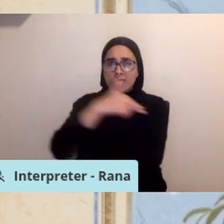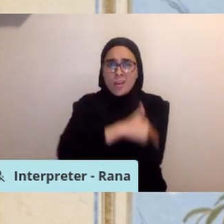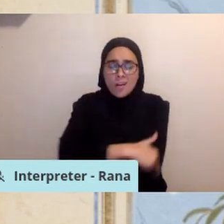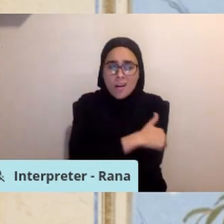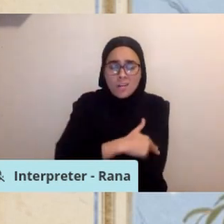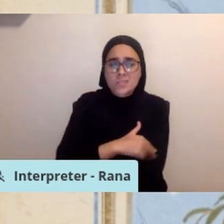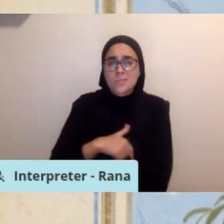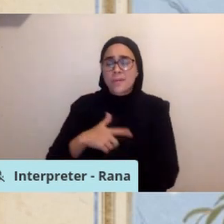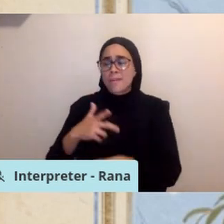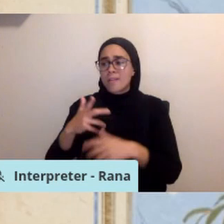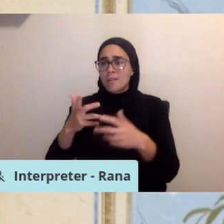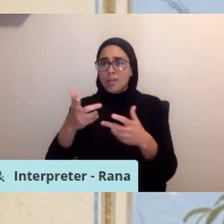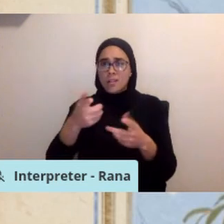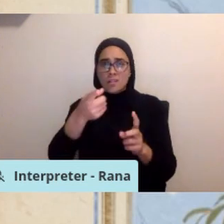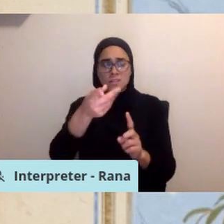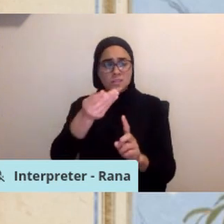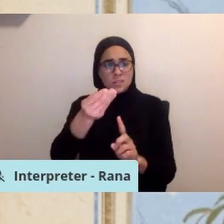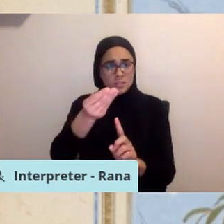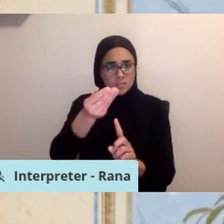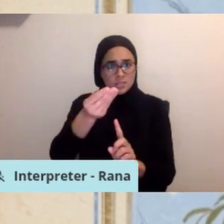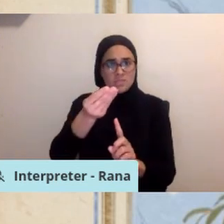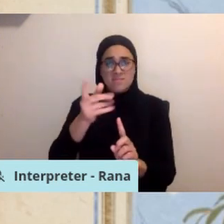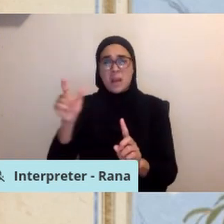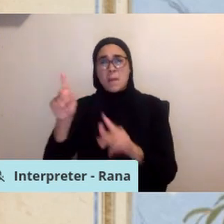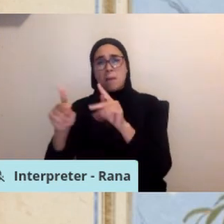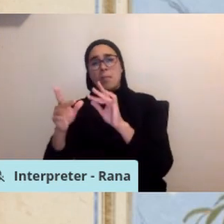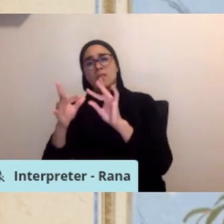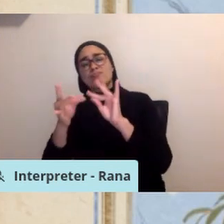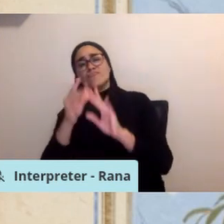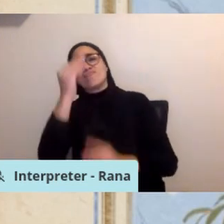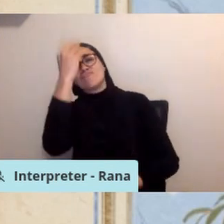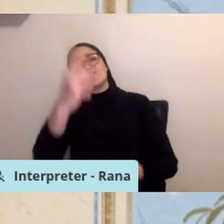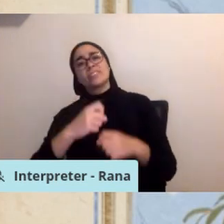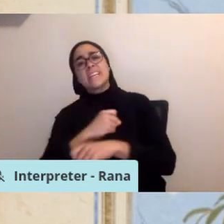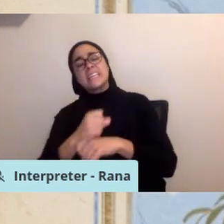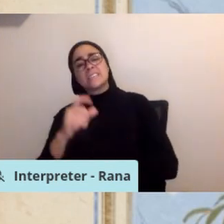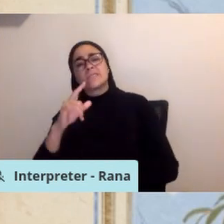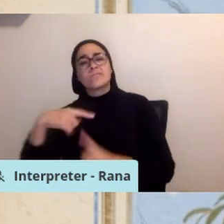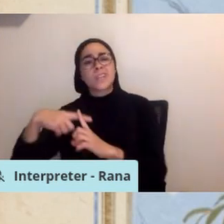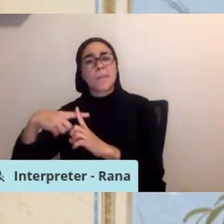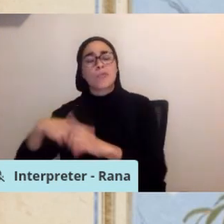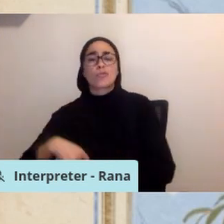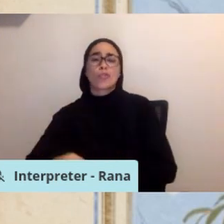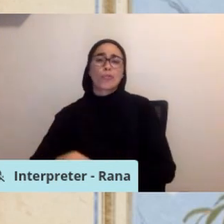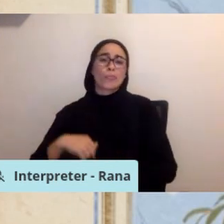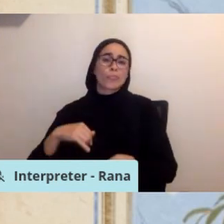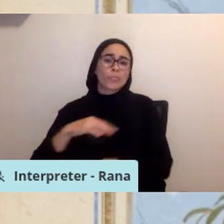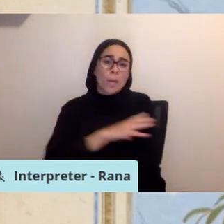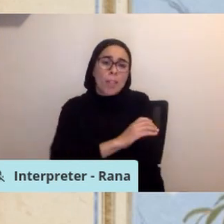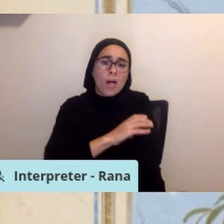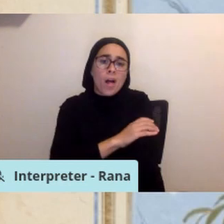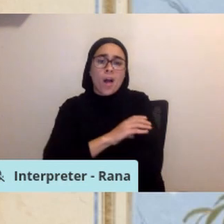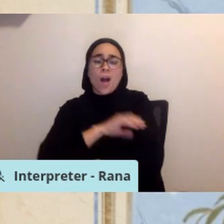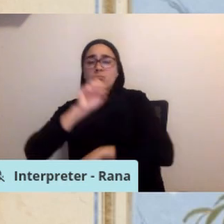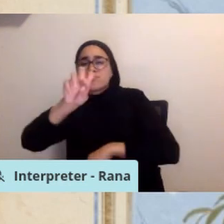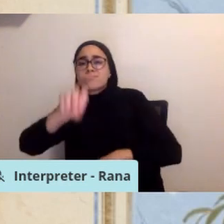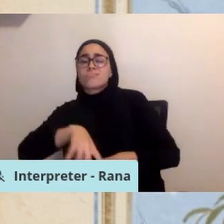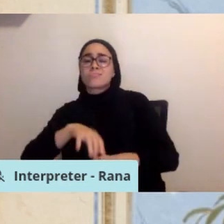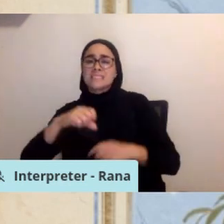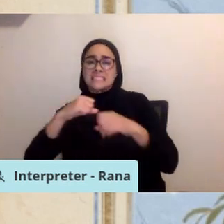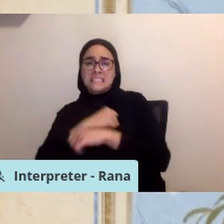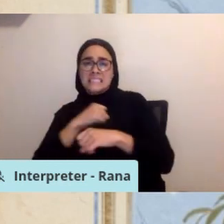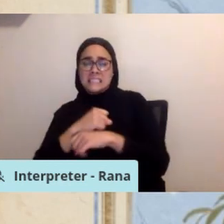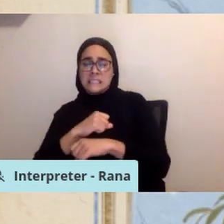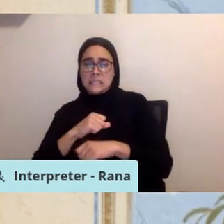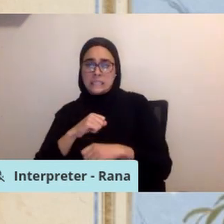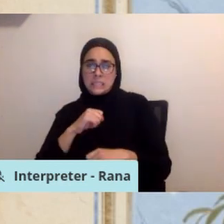communicating and telling you mere statistics about his temperature, his blood pressure, and not